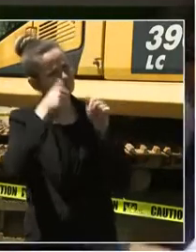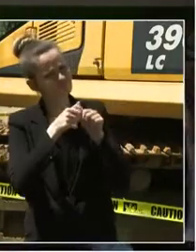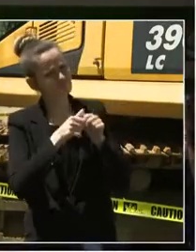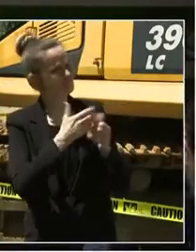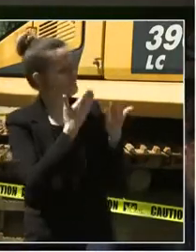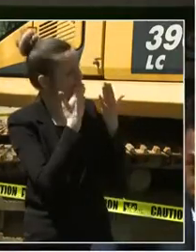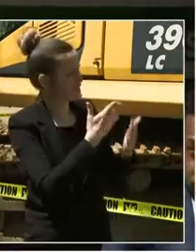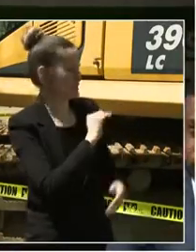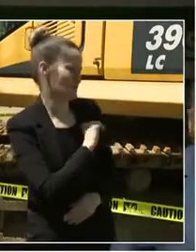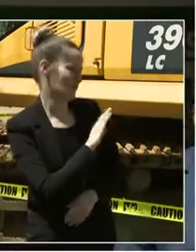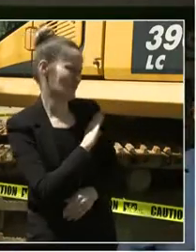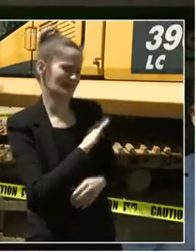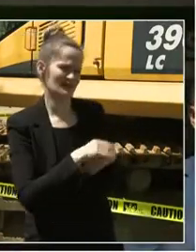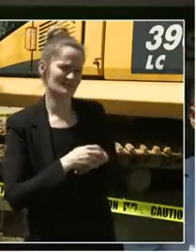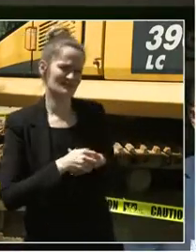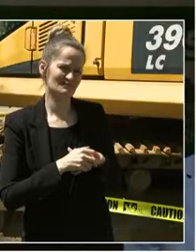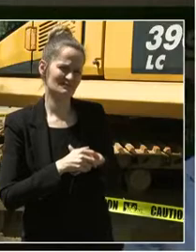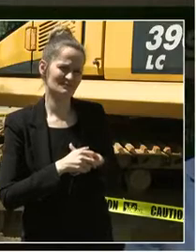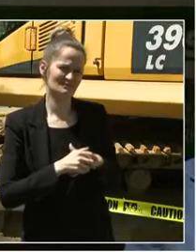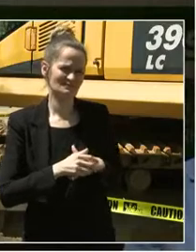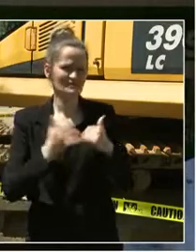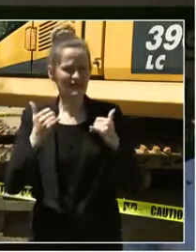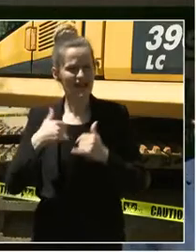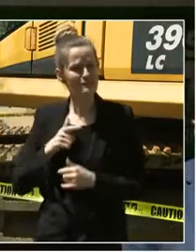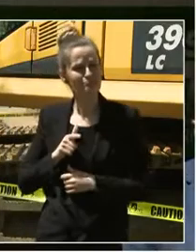you. And Delano Hunter.